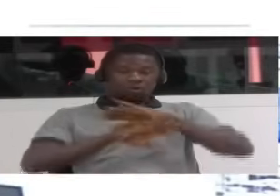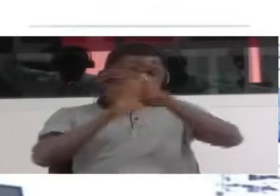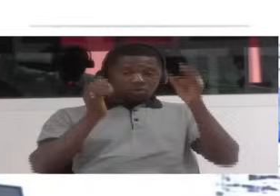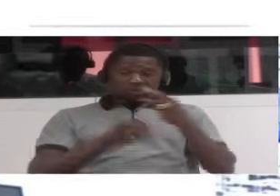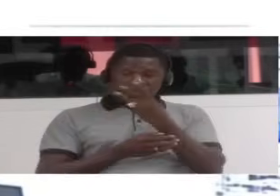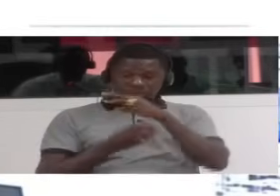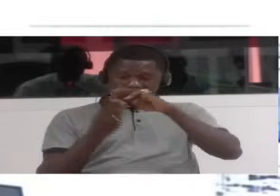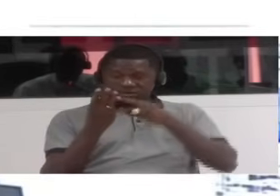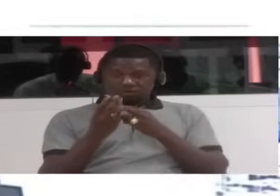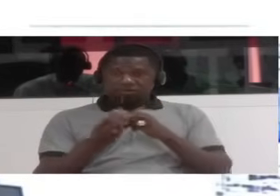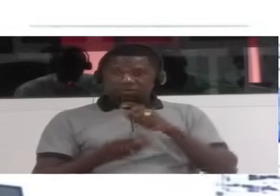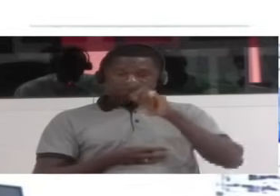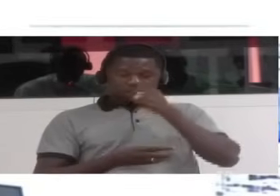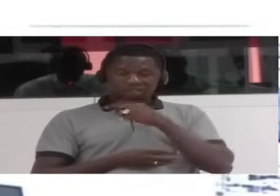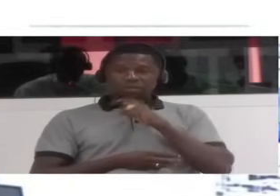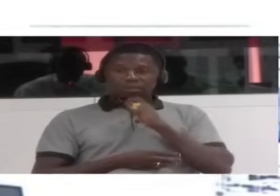Yes, Council.